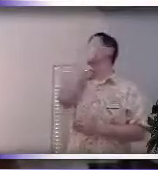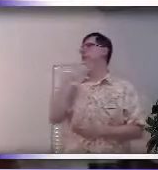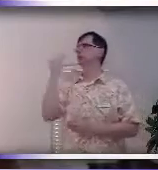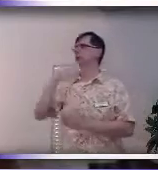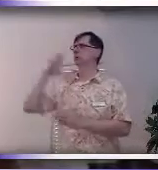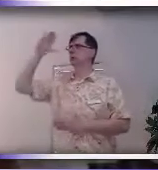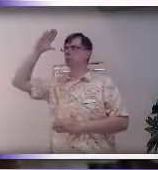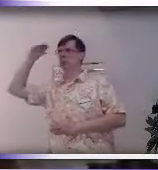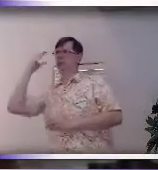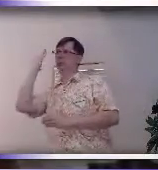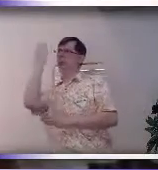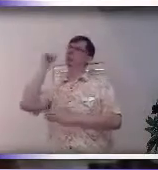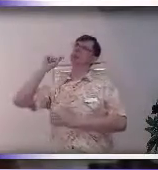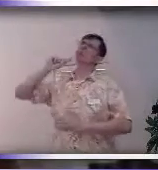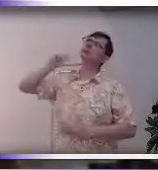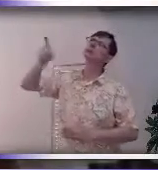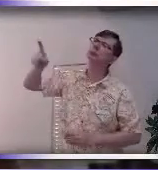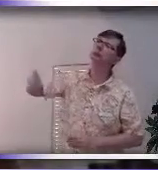yesterday.